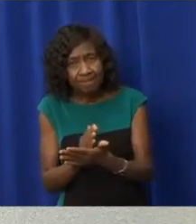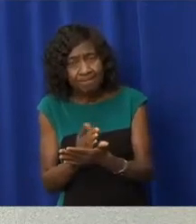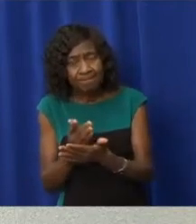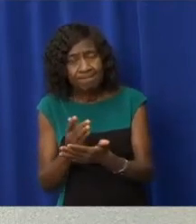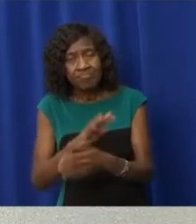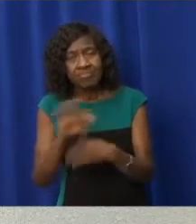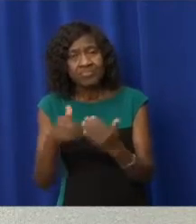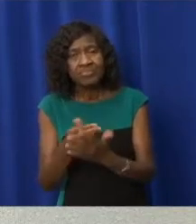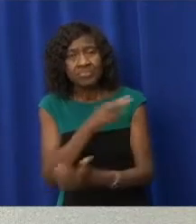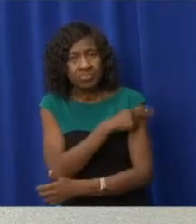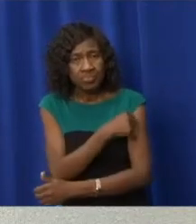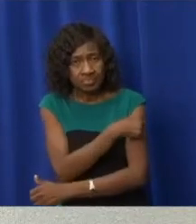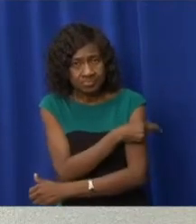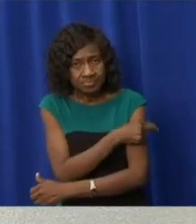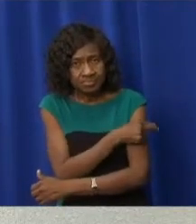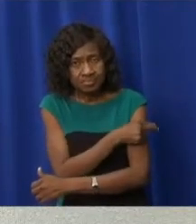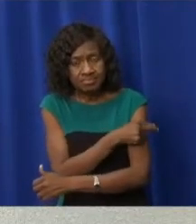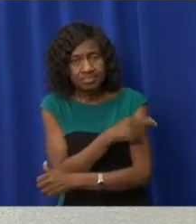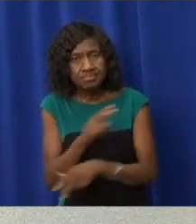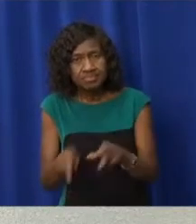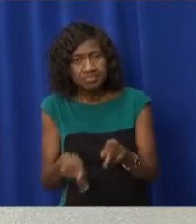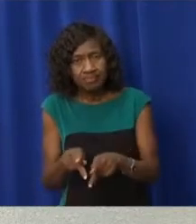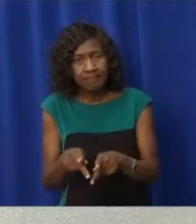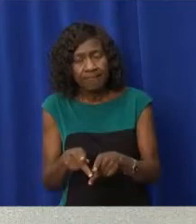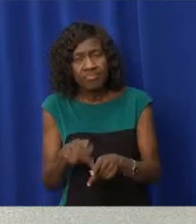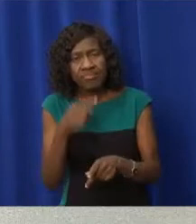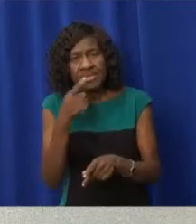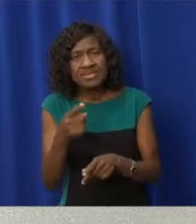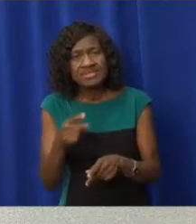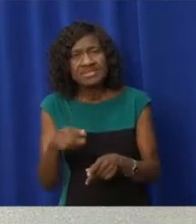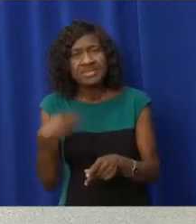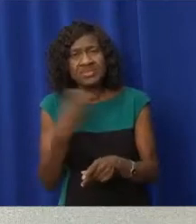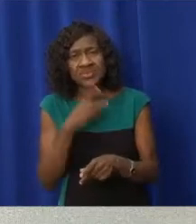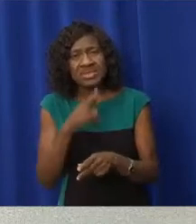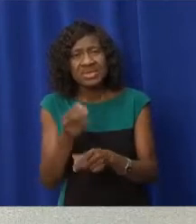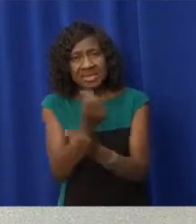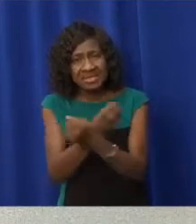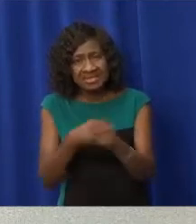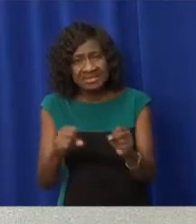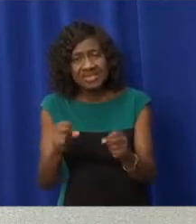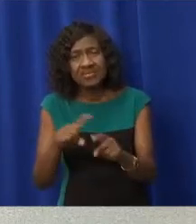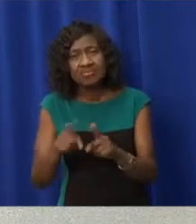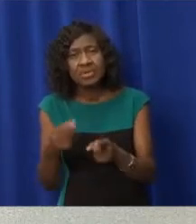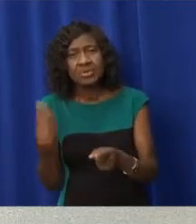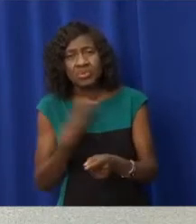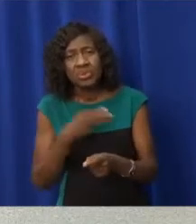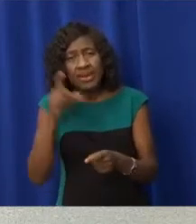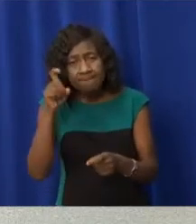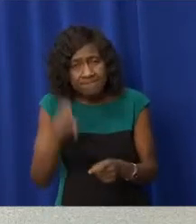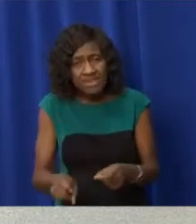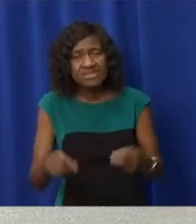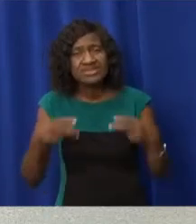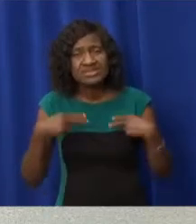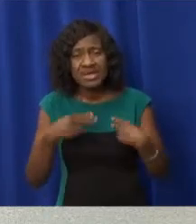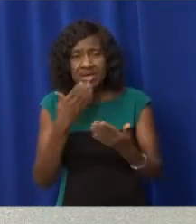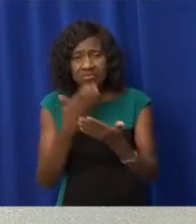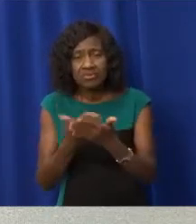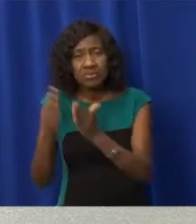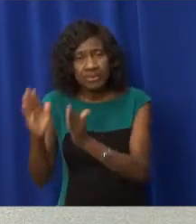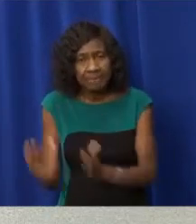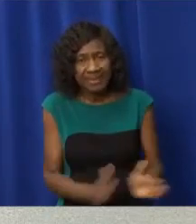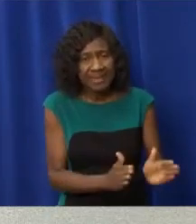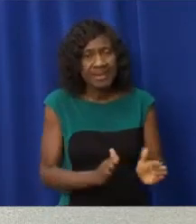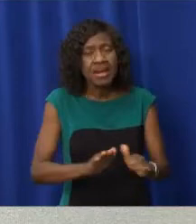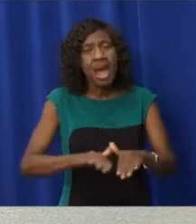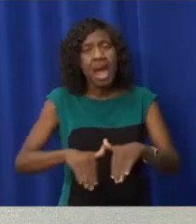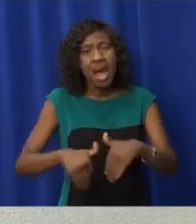so worrying? We're in the suppression stage, so we're safe, but we need to come up with good plans of how we're going to get out of that